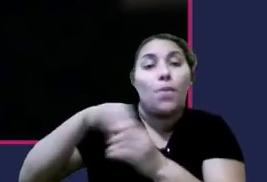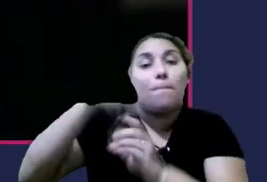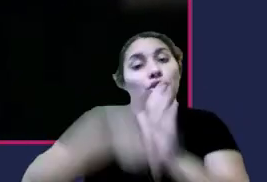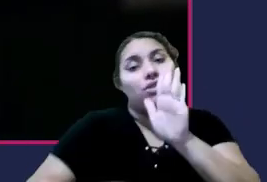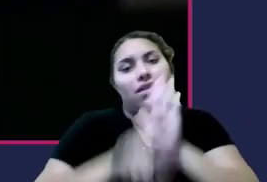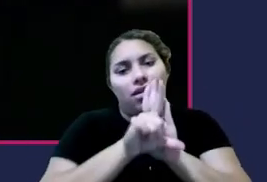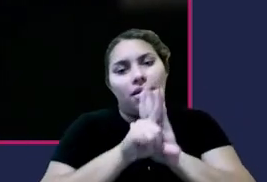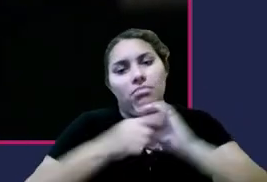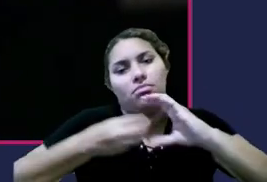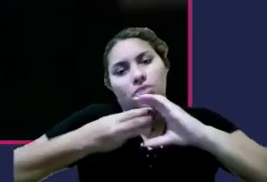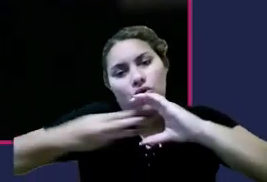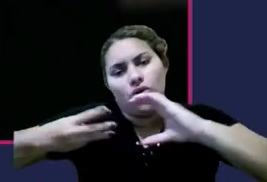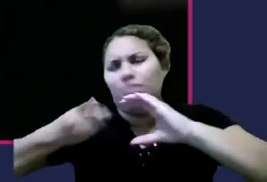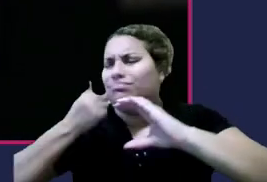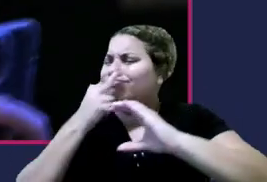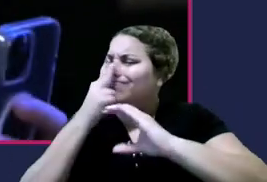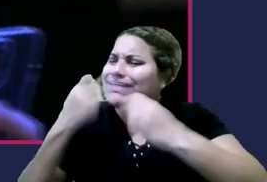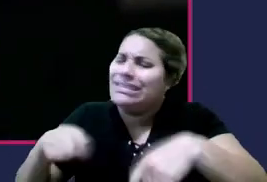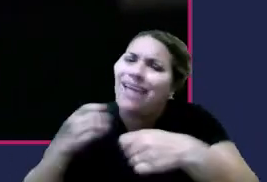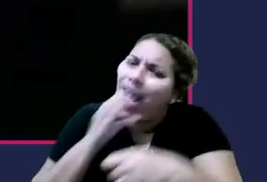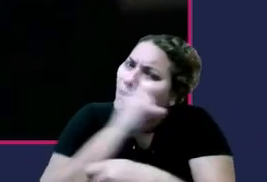multi-dimensional work